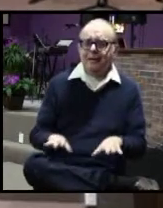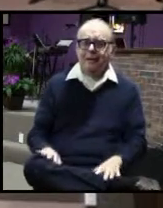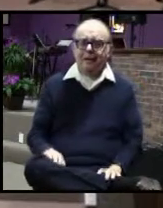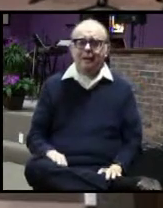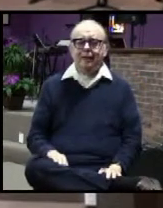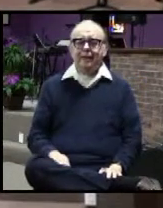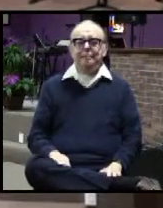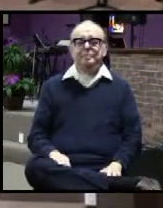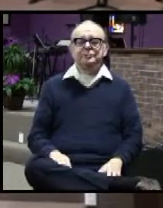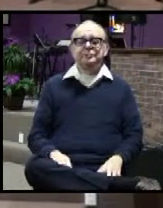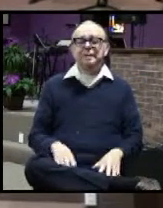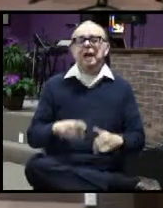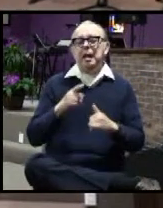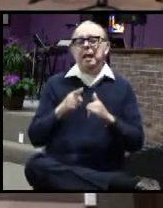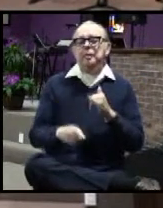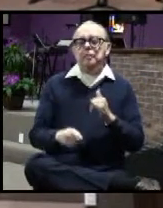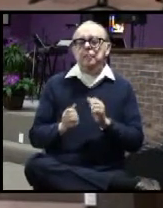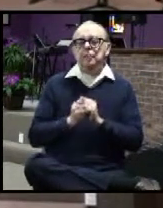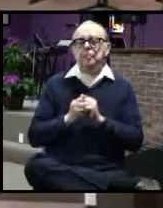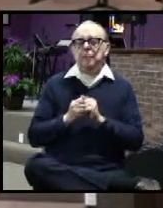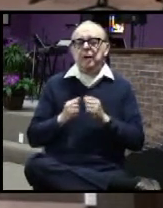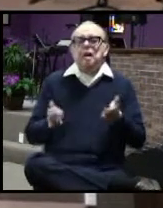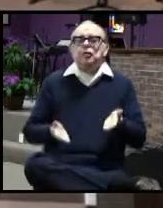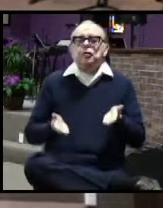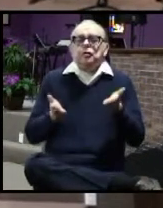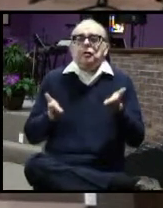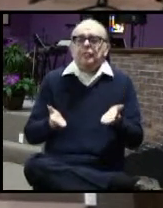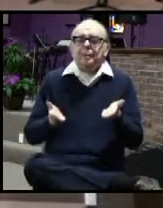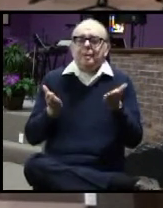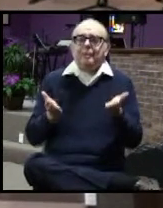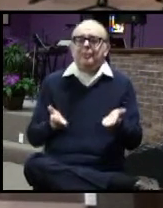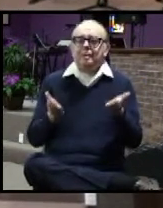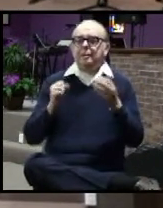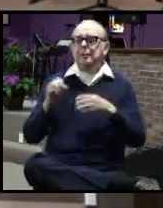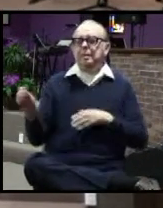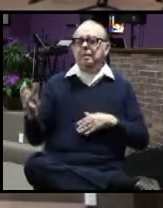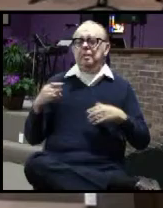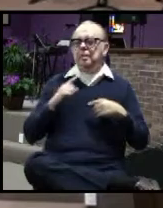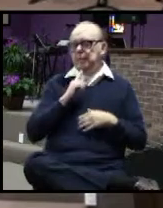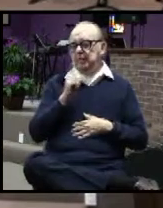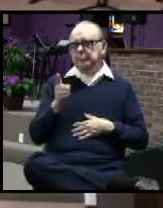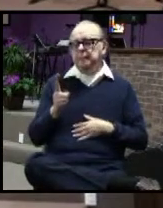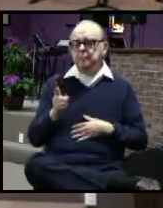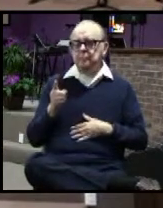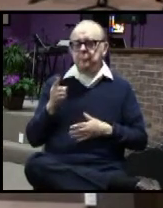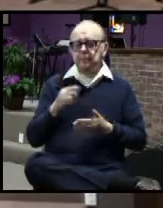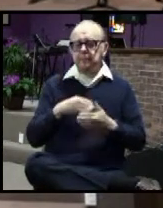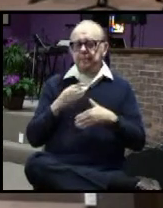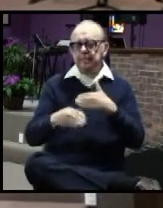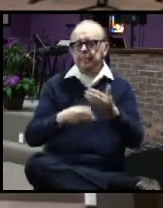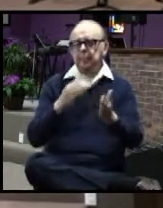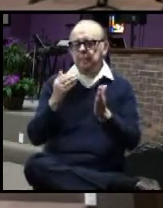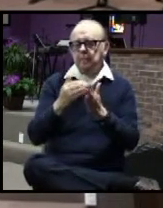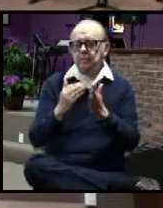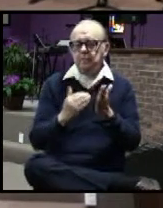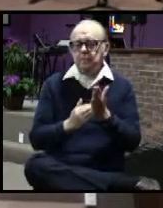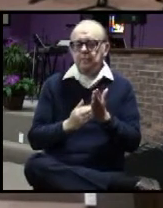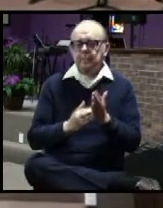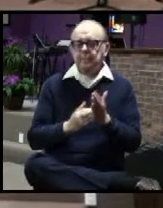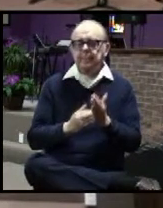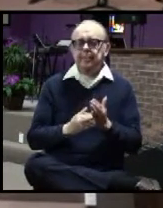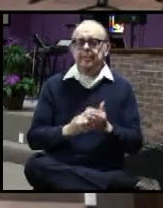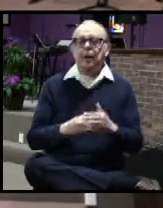encouragement. Yes, and then he ended on encouragement. And so we have actually been in a series of messages called Hope for Cracked Pots.